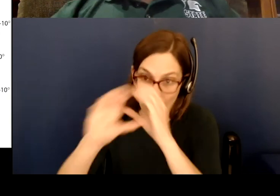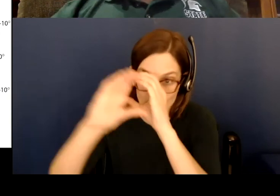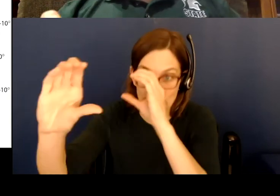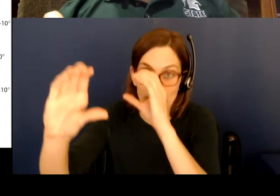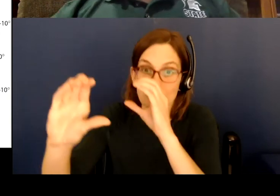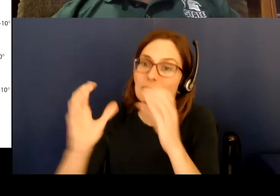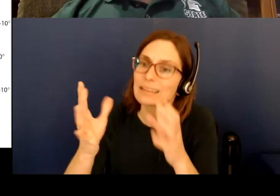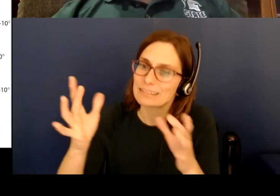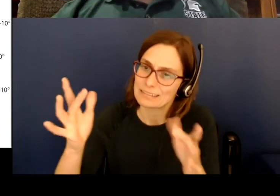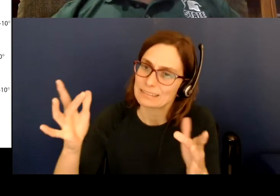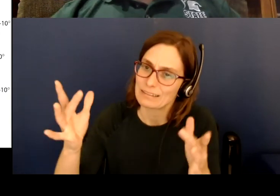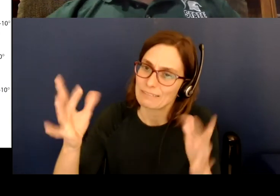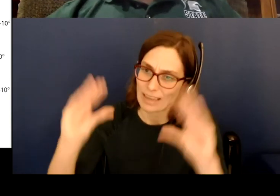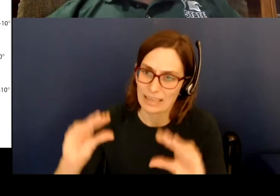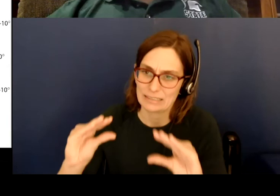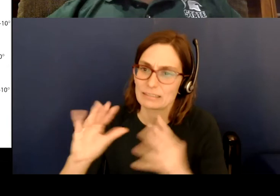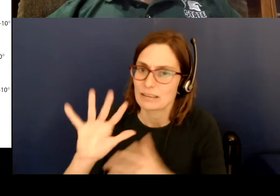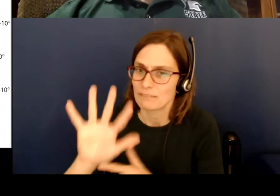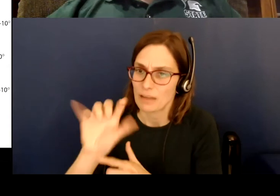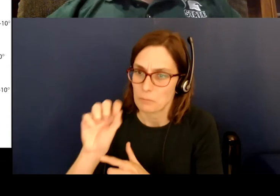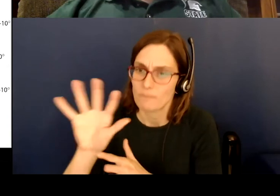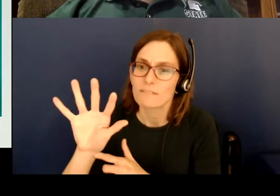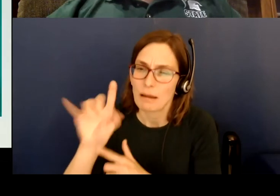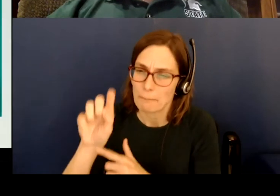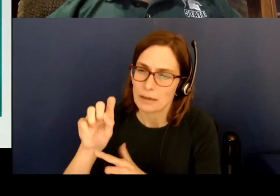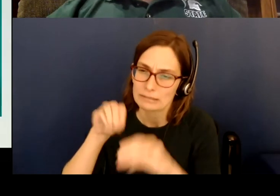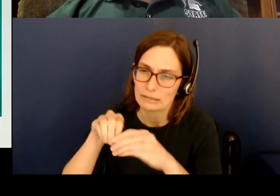faint. 5.5, you're going to have to be in a dark sky.